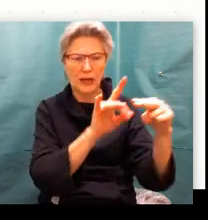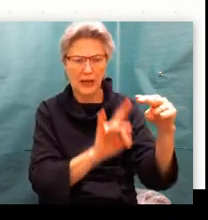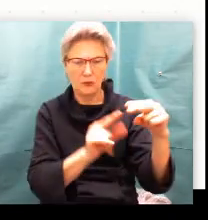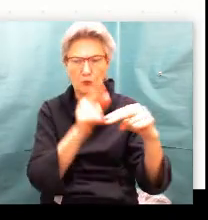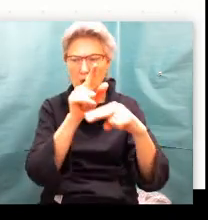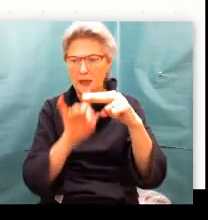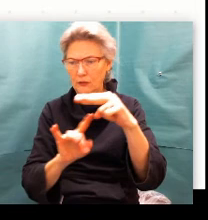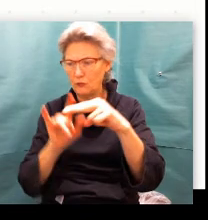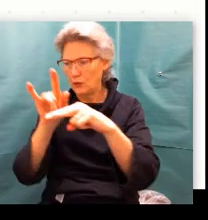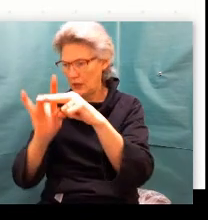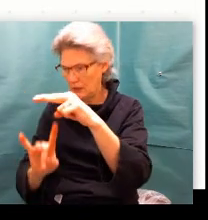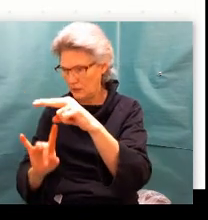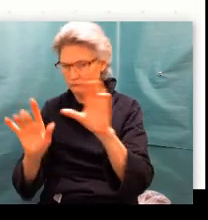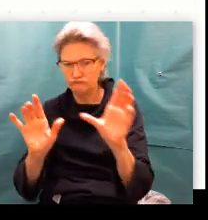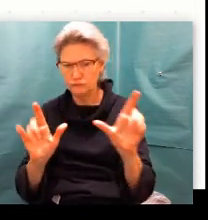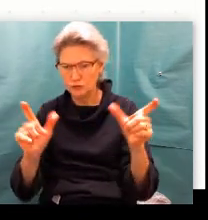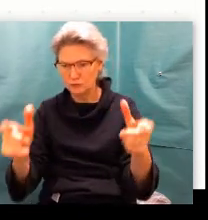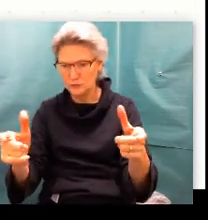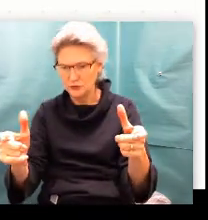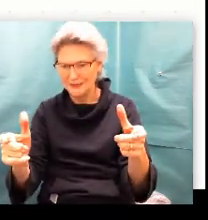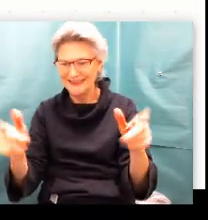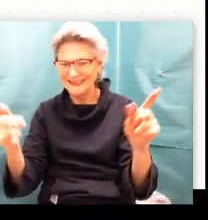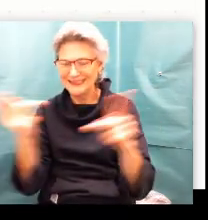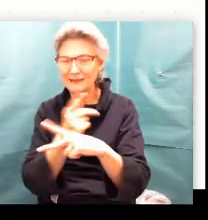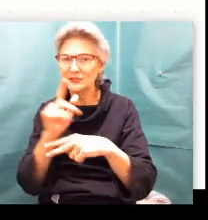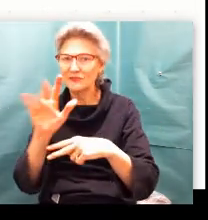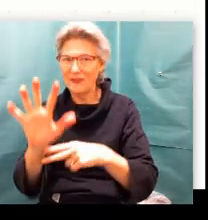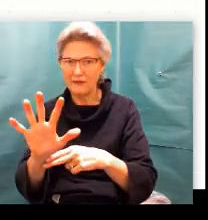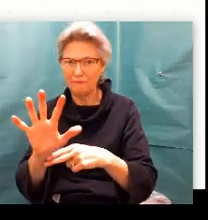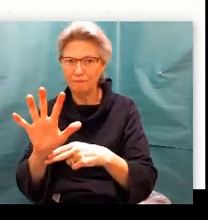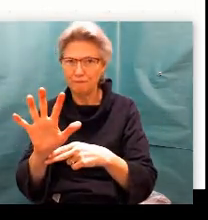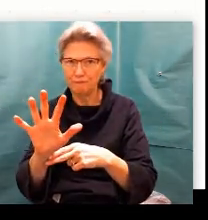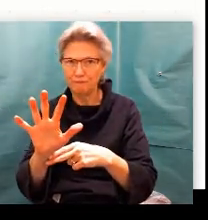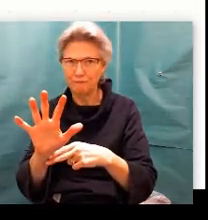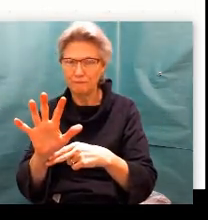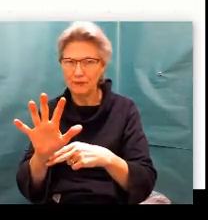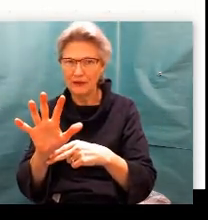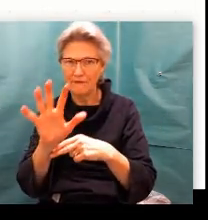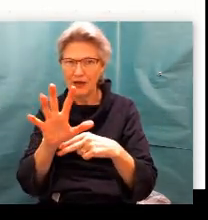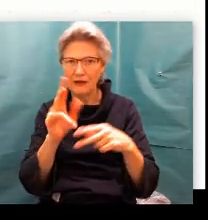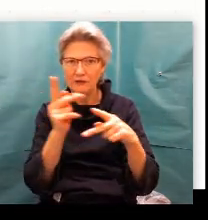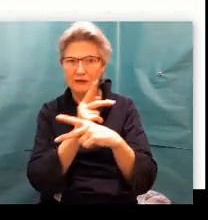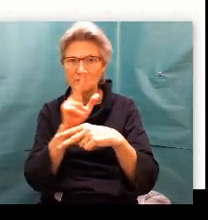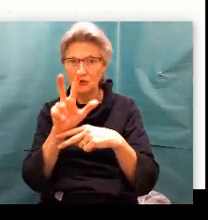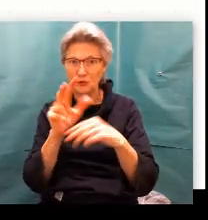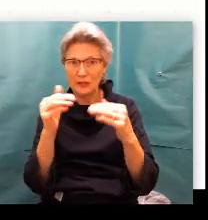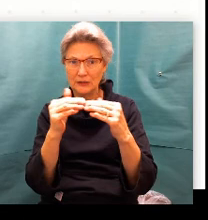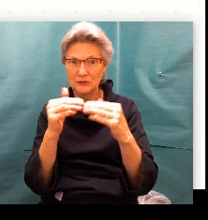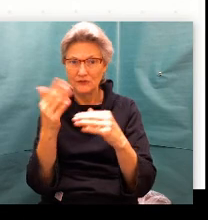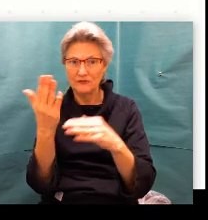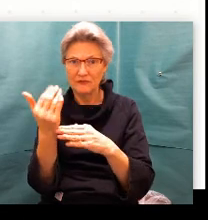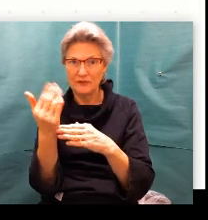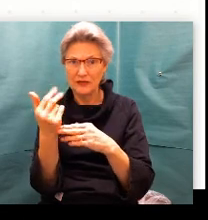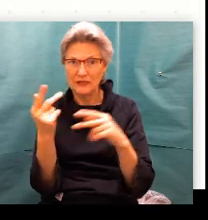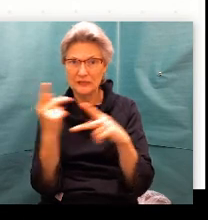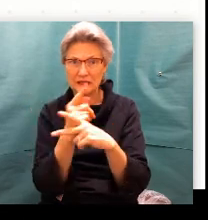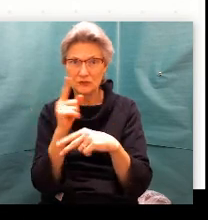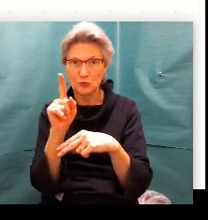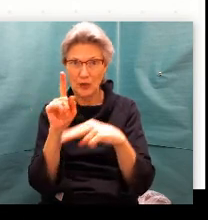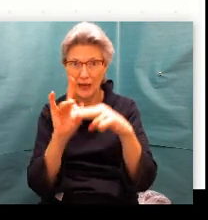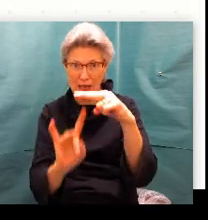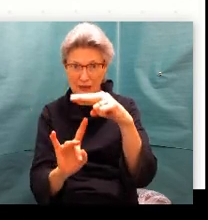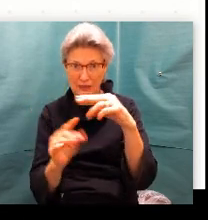in 3/8, and I'm multiplying that by the factor 5. So 5 times 3 is 15 times